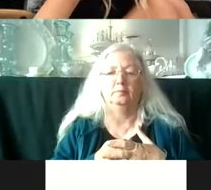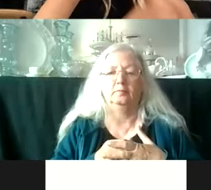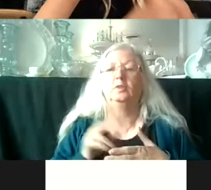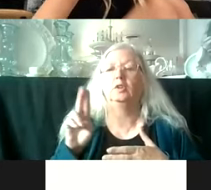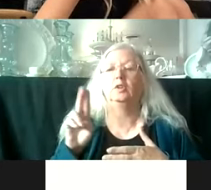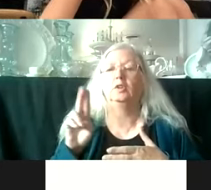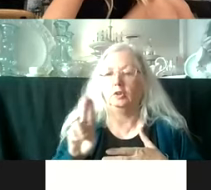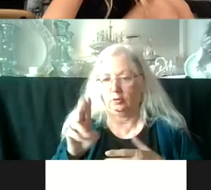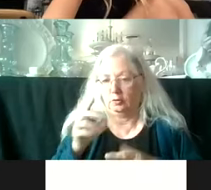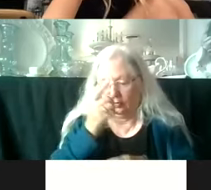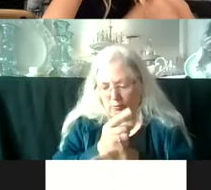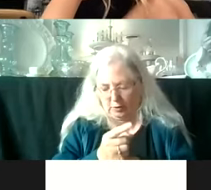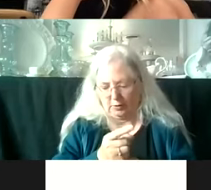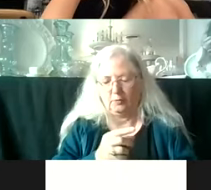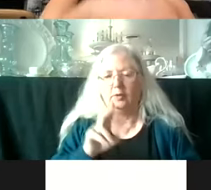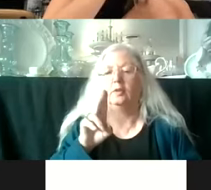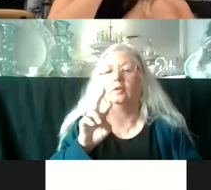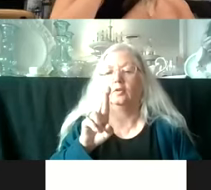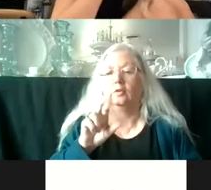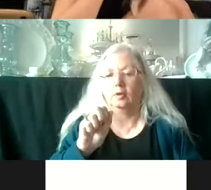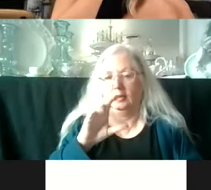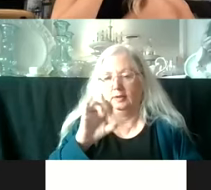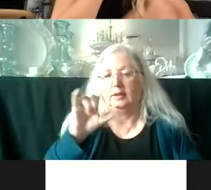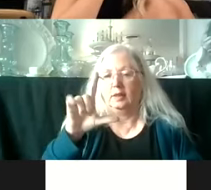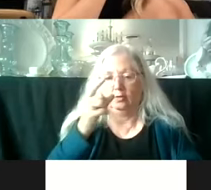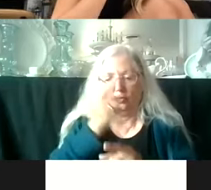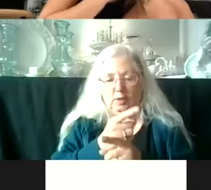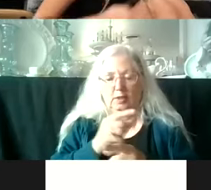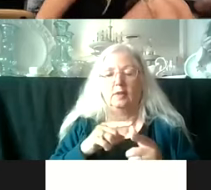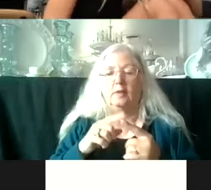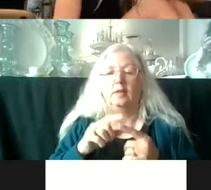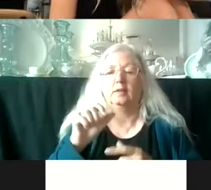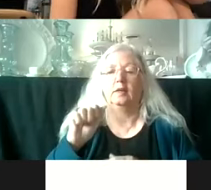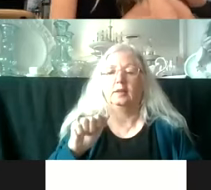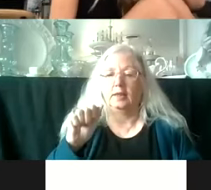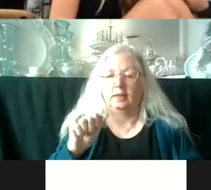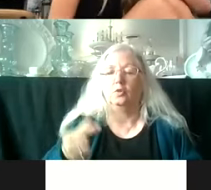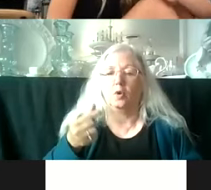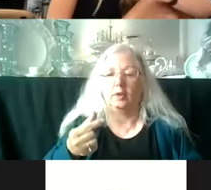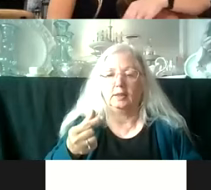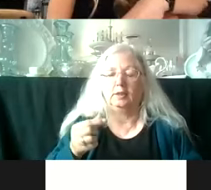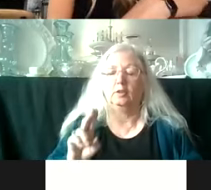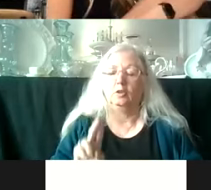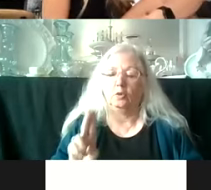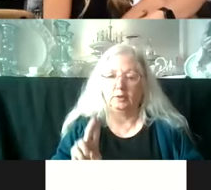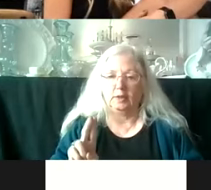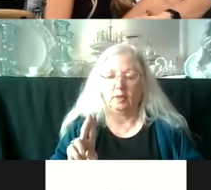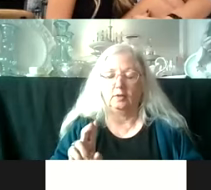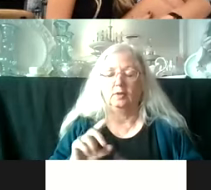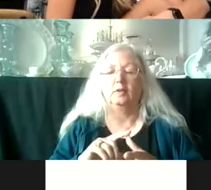U, excellent, uracil, we'd use that uracil, and then an adenine, and then a guanine, and then another uracil, and